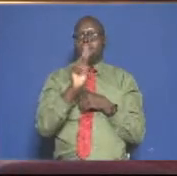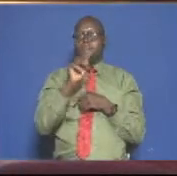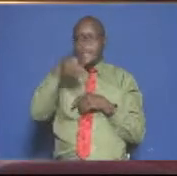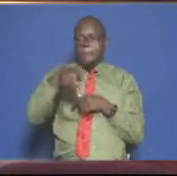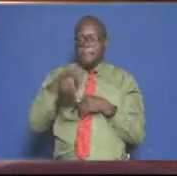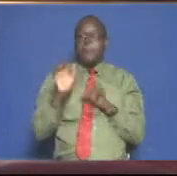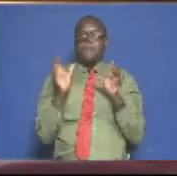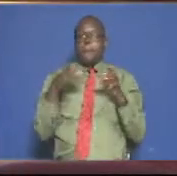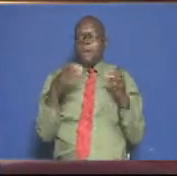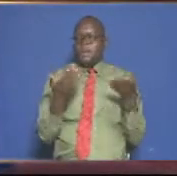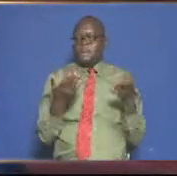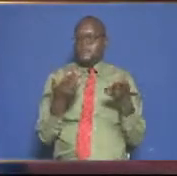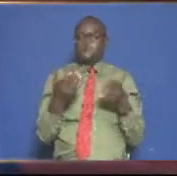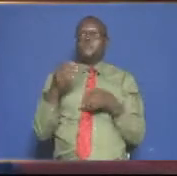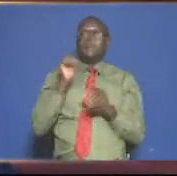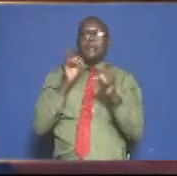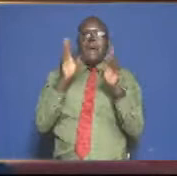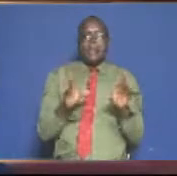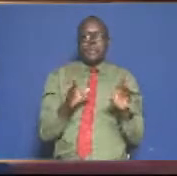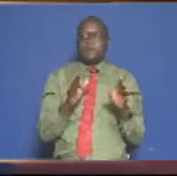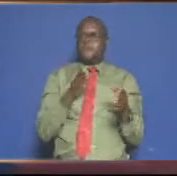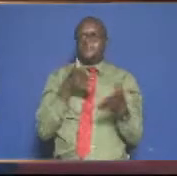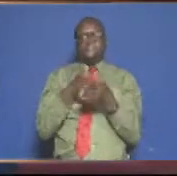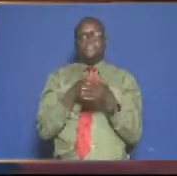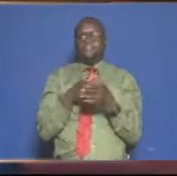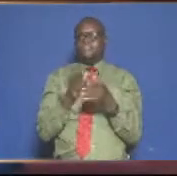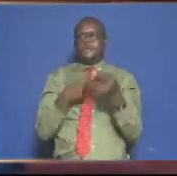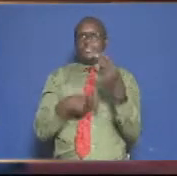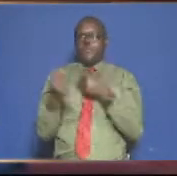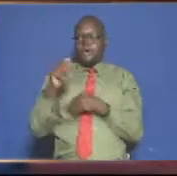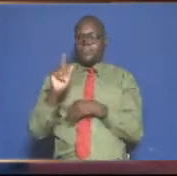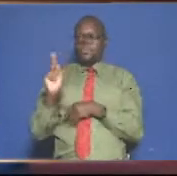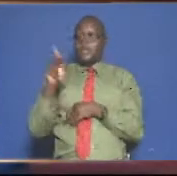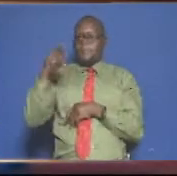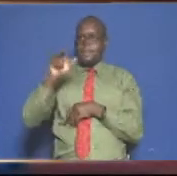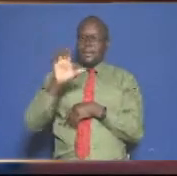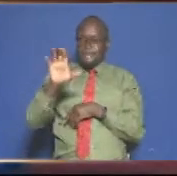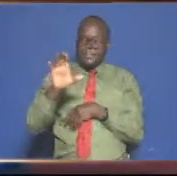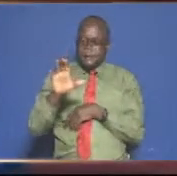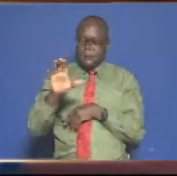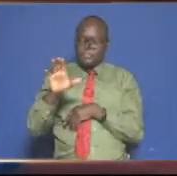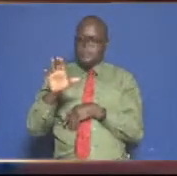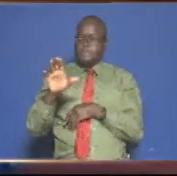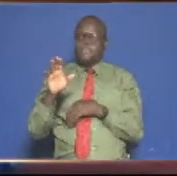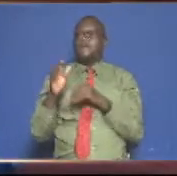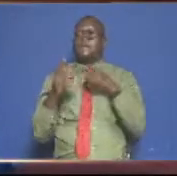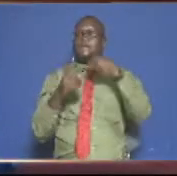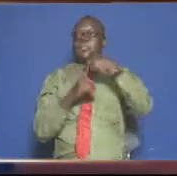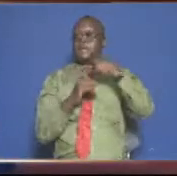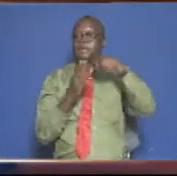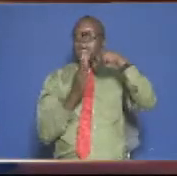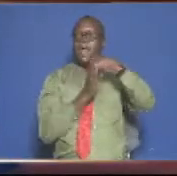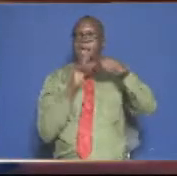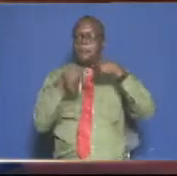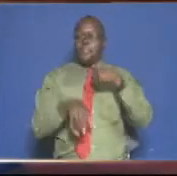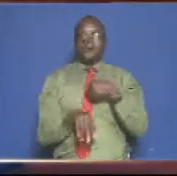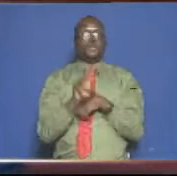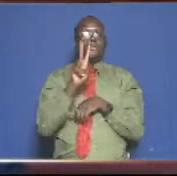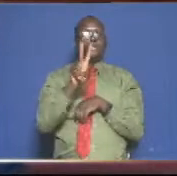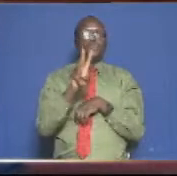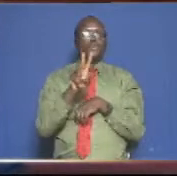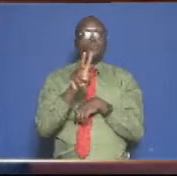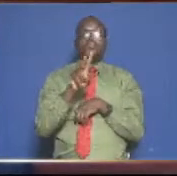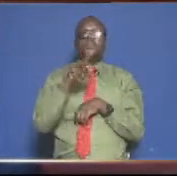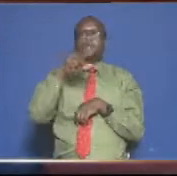whose directors have been denied, sold to KPLC at 69.2 kilowatt hour.